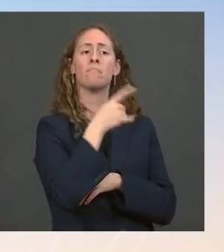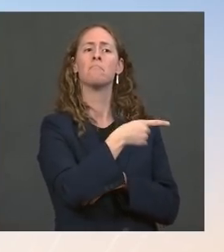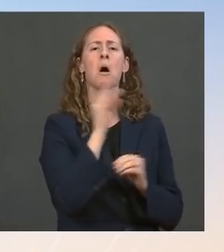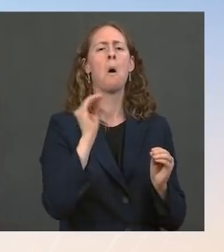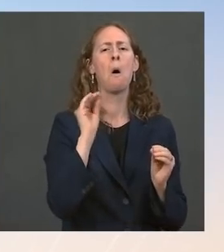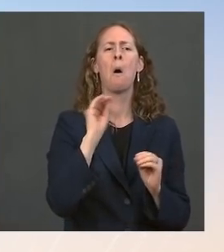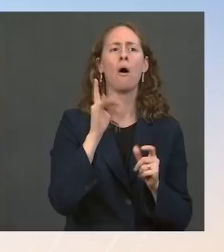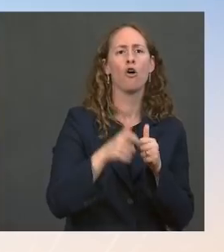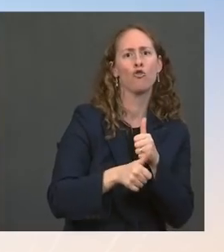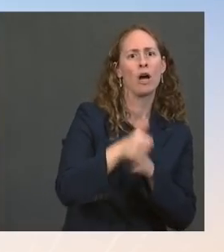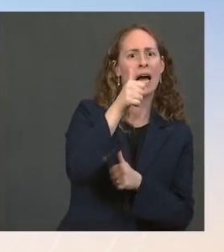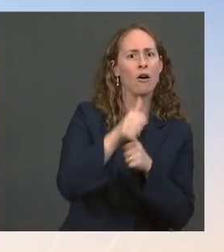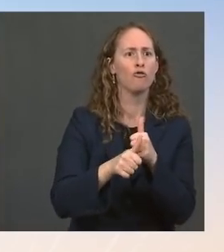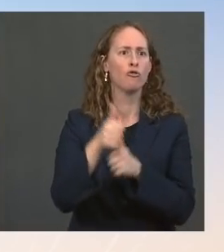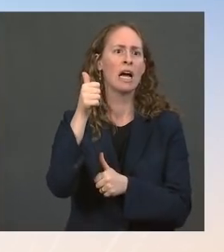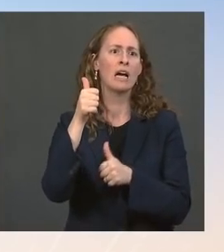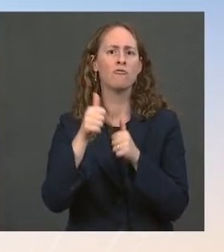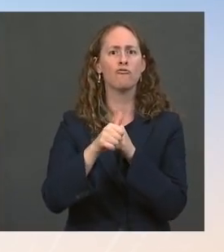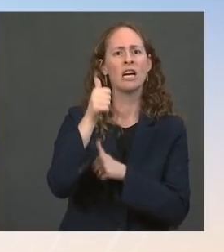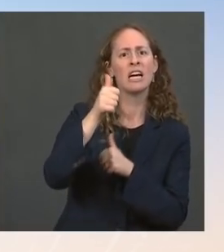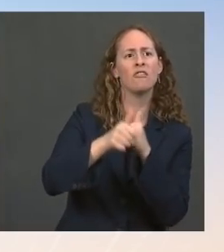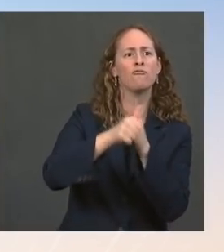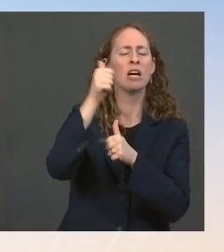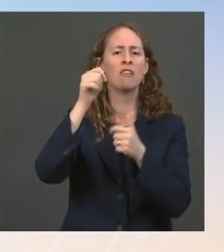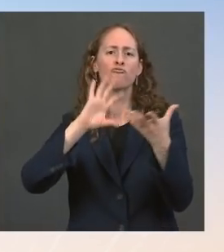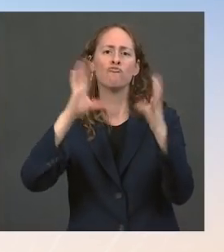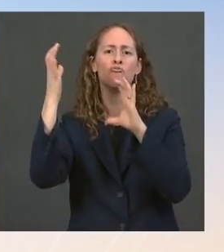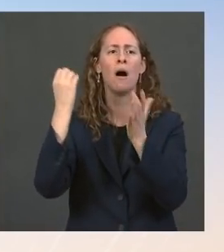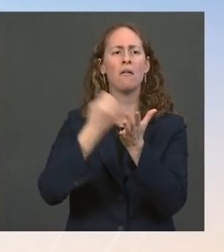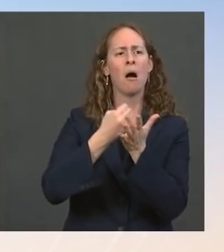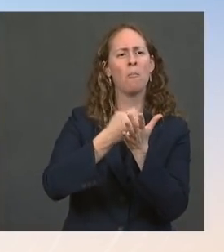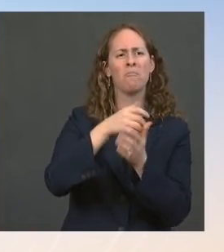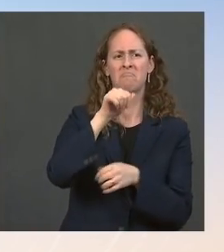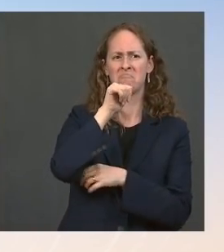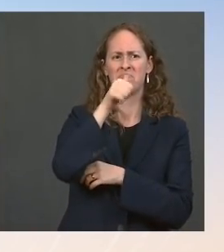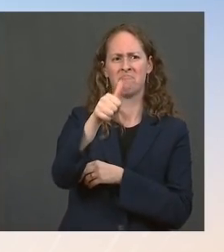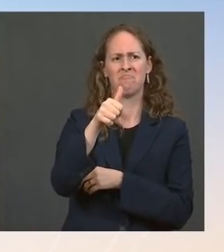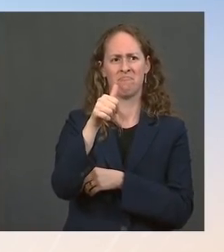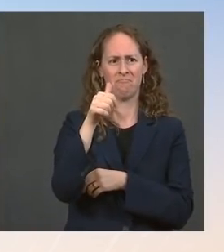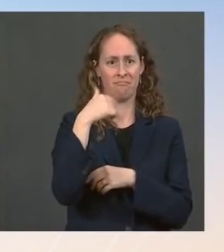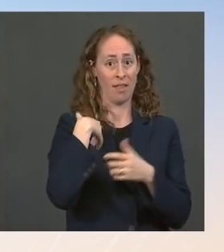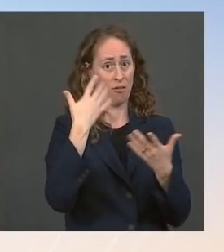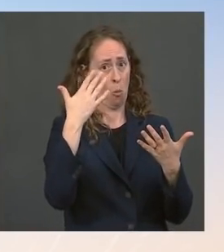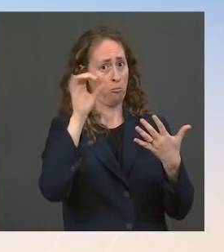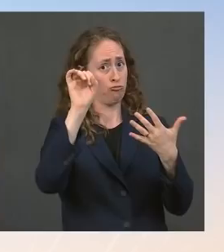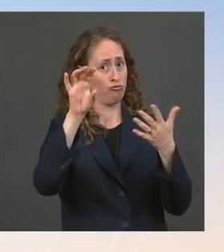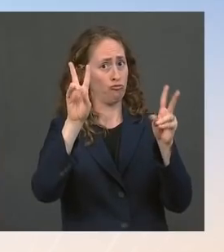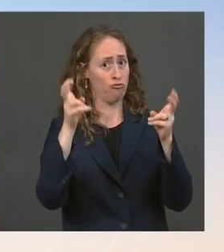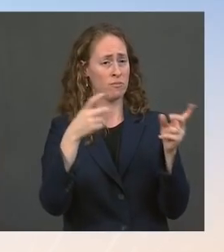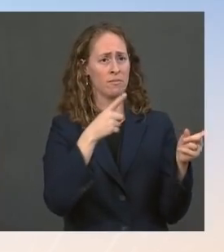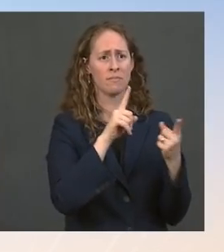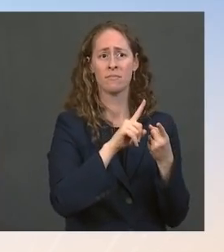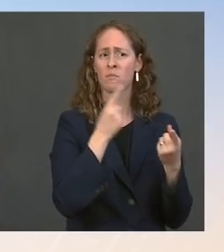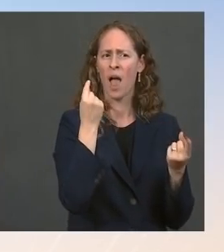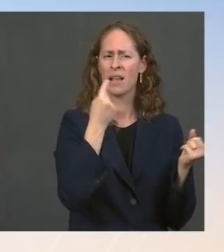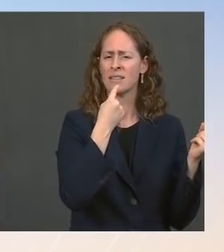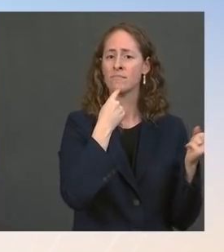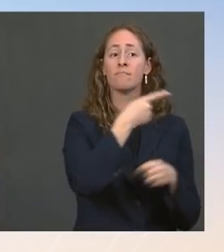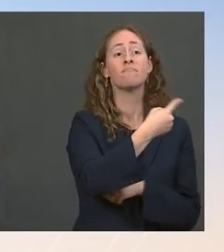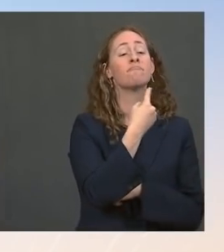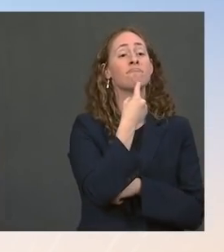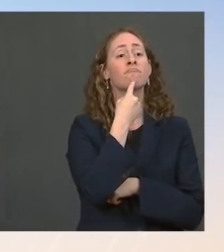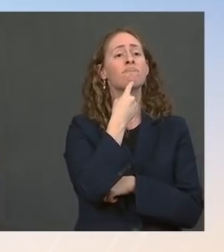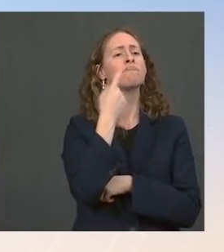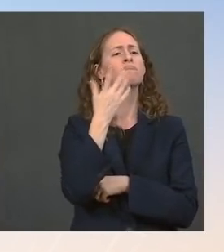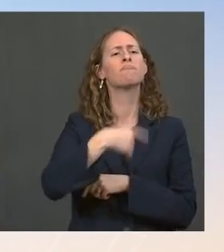defaulting. That would be devastating to our economy. I can provide you the quotes. I have the receipts. He, at the same time, feels that way, or they all feel that